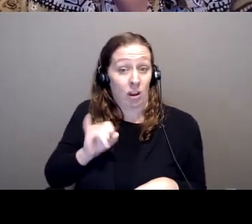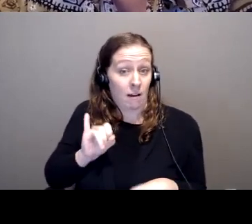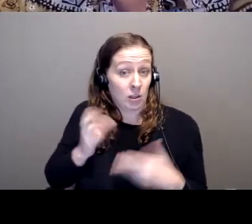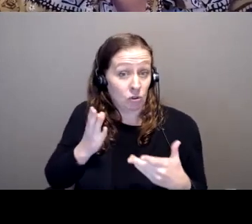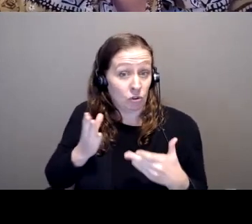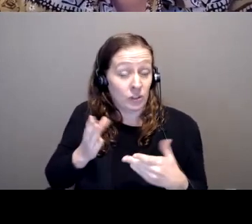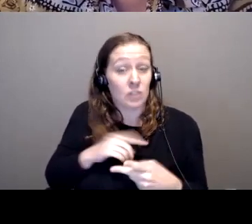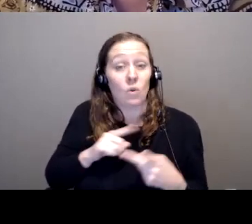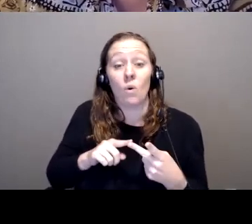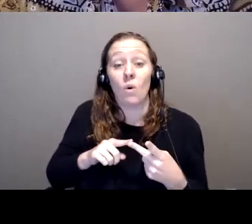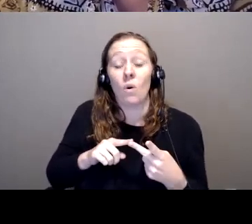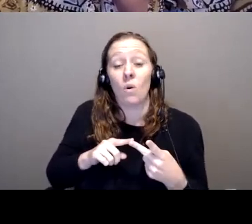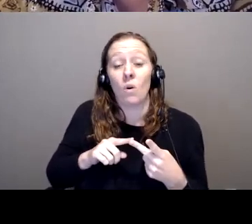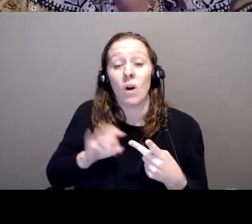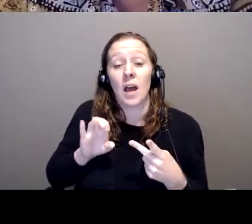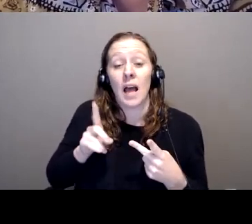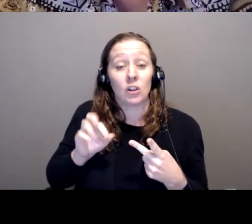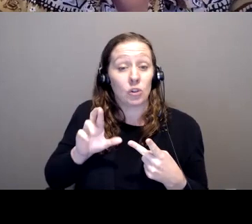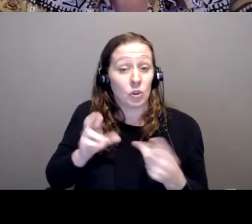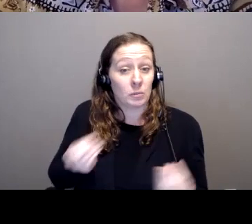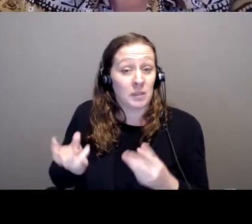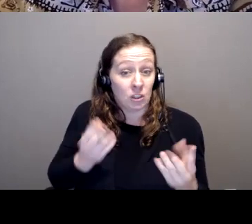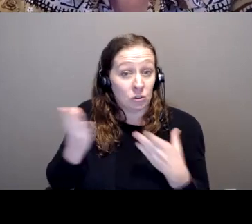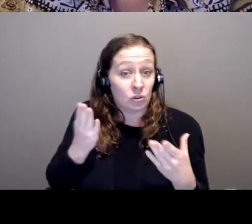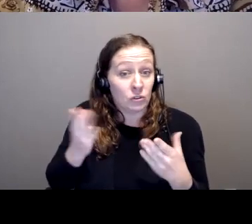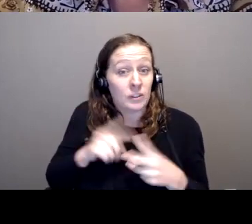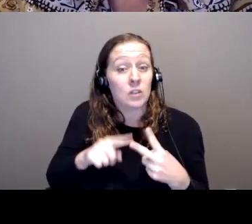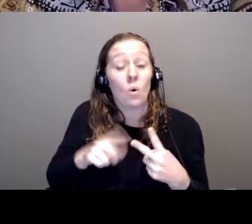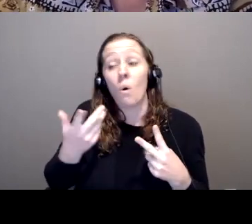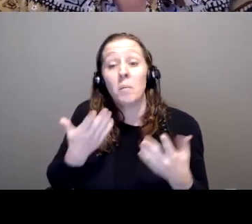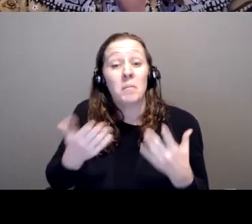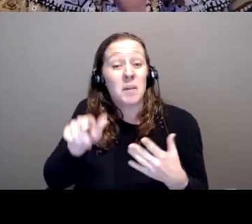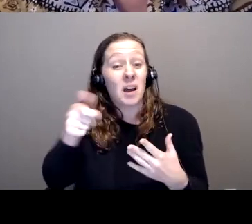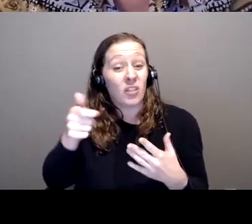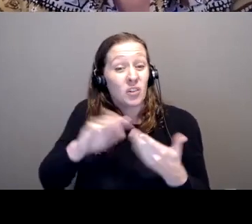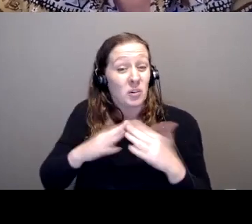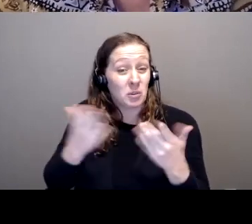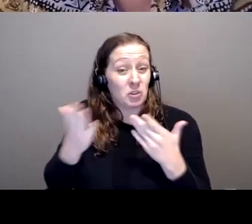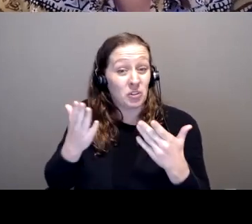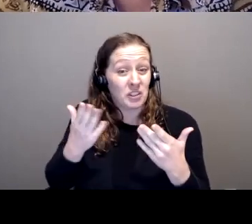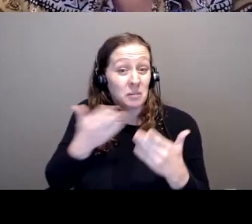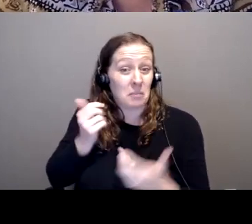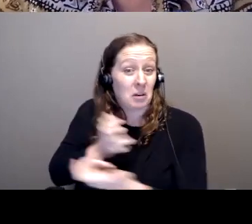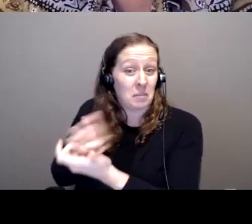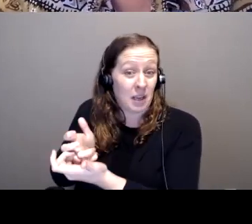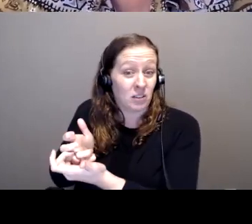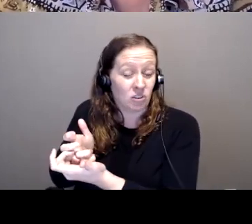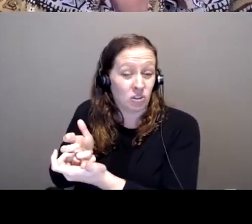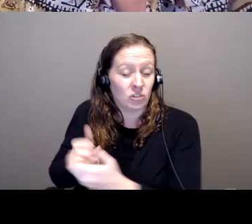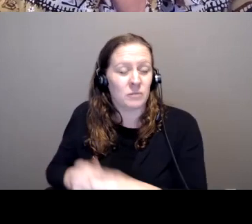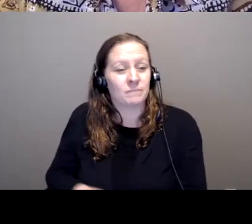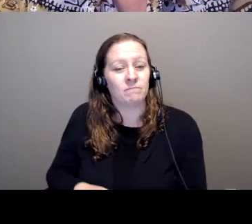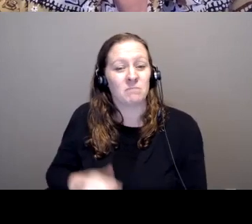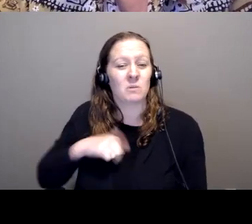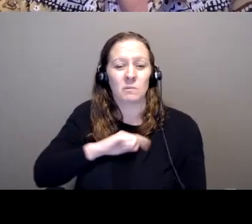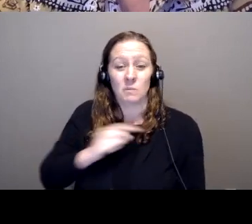elder mediation services or other services within the community. We offer that support for them.